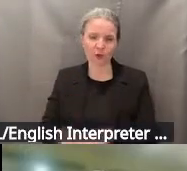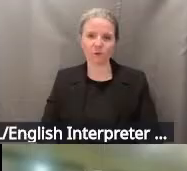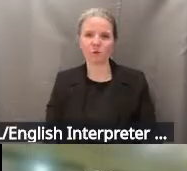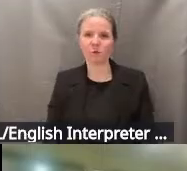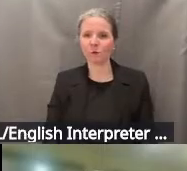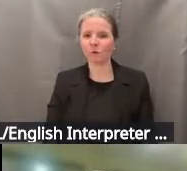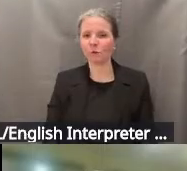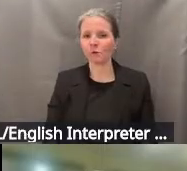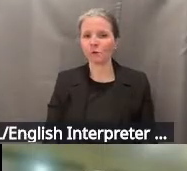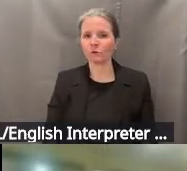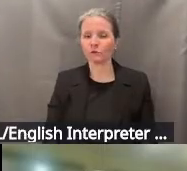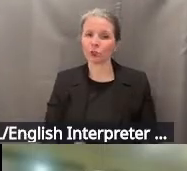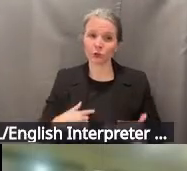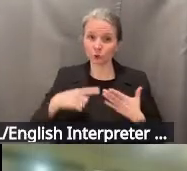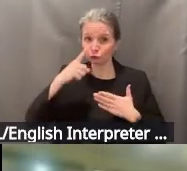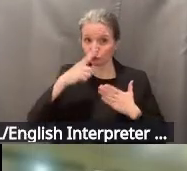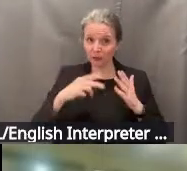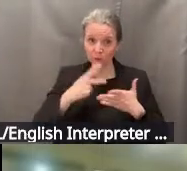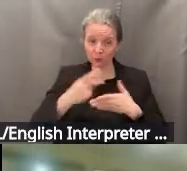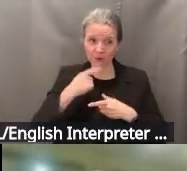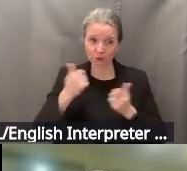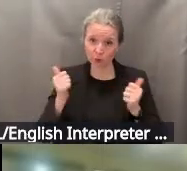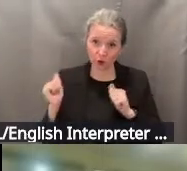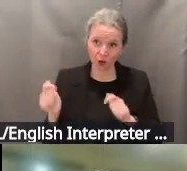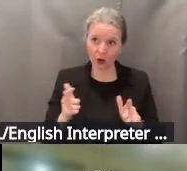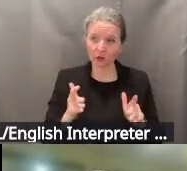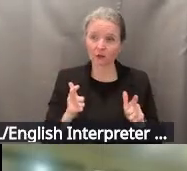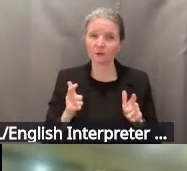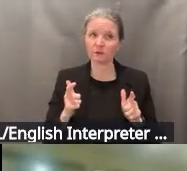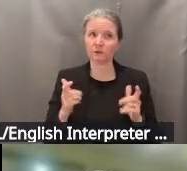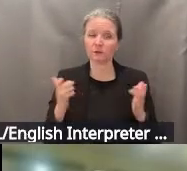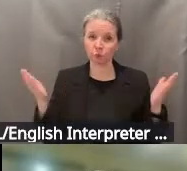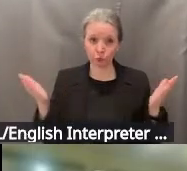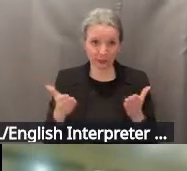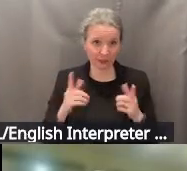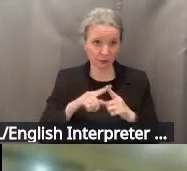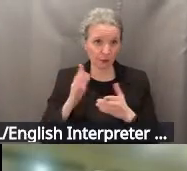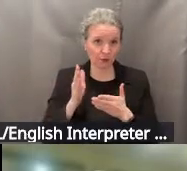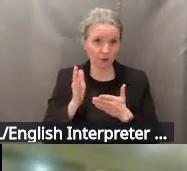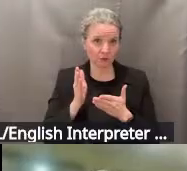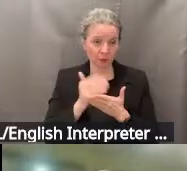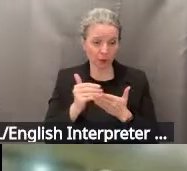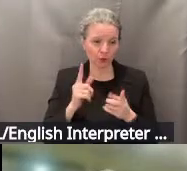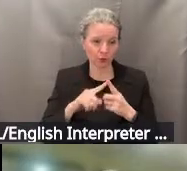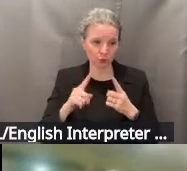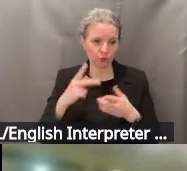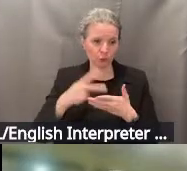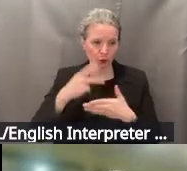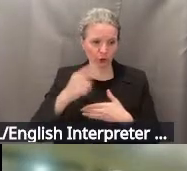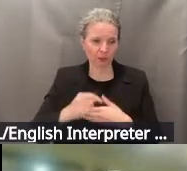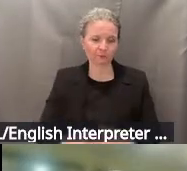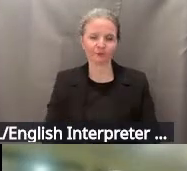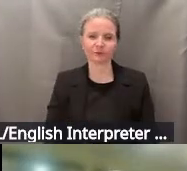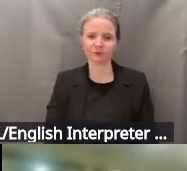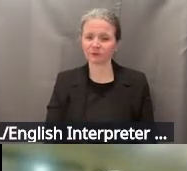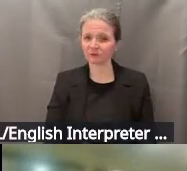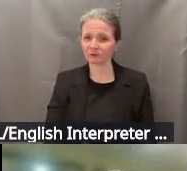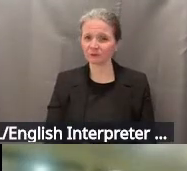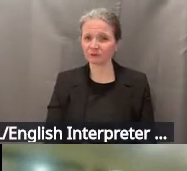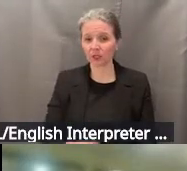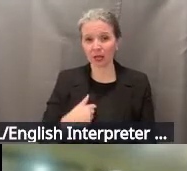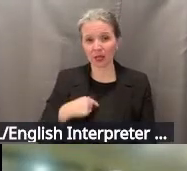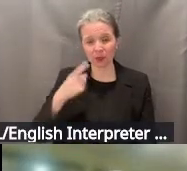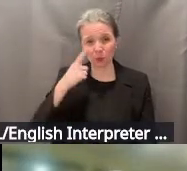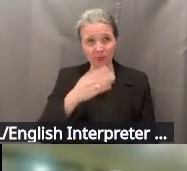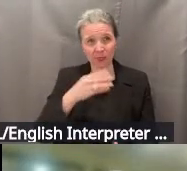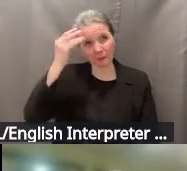just check the program and make sure that we are bringing those aspects. I think the one thing on my